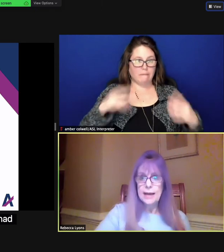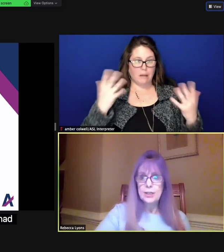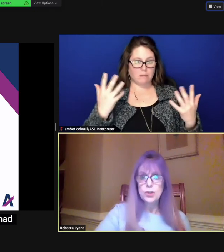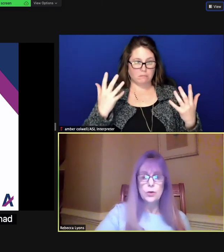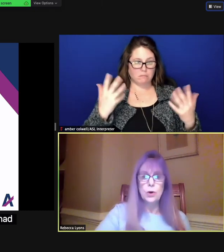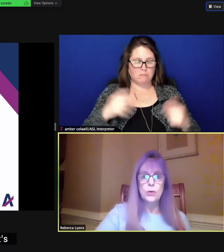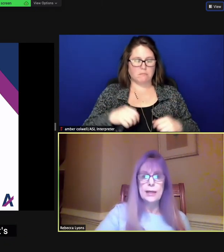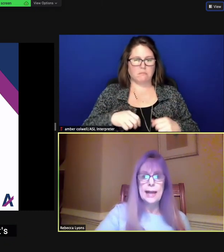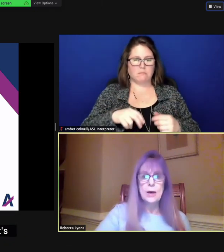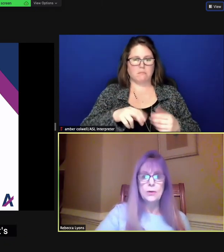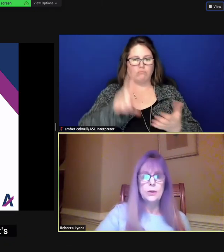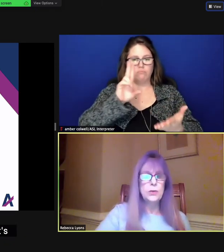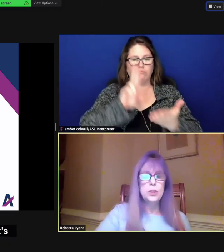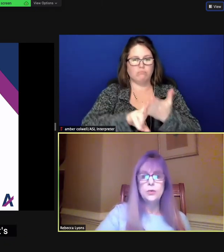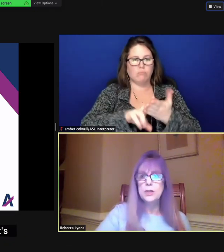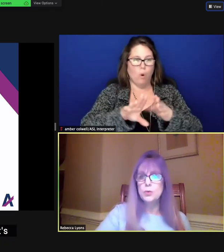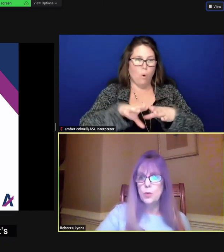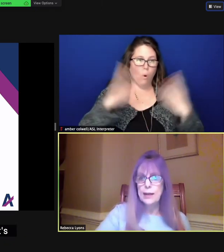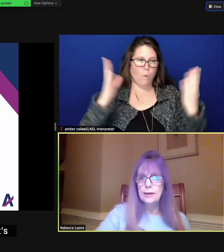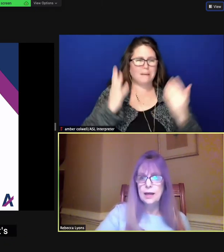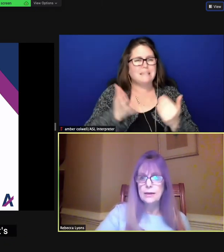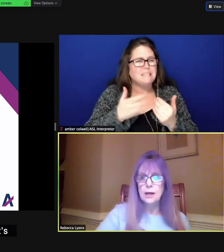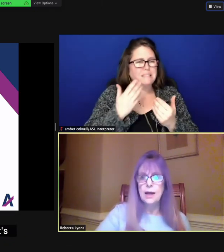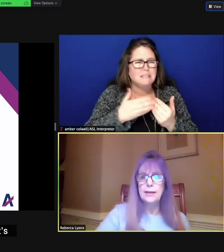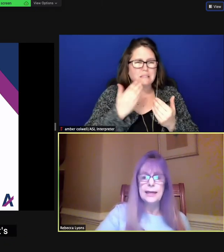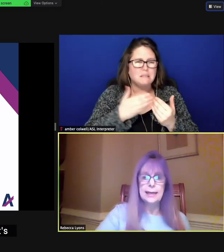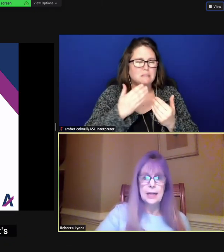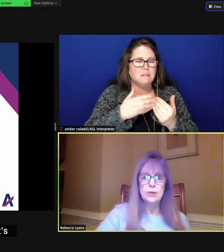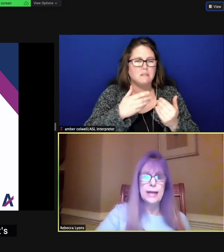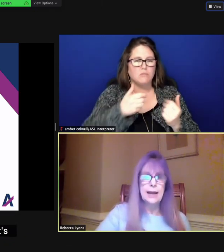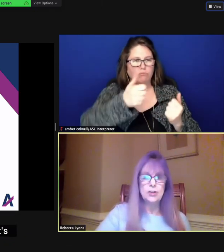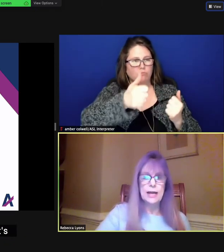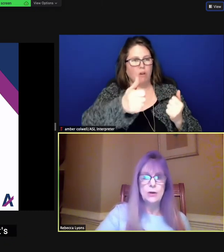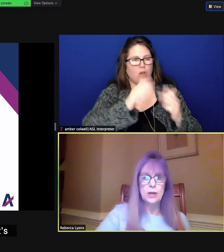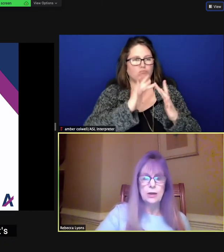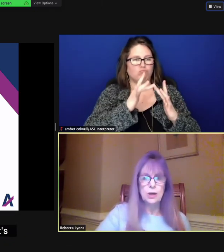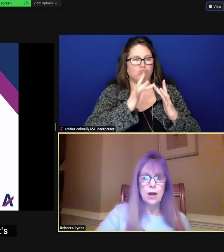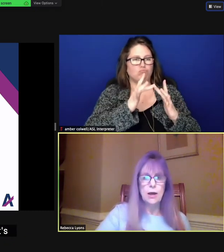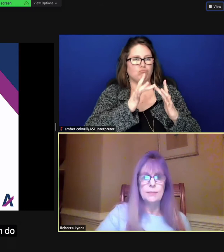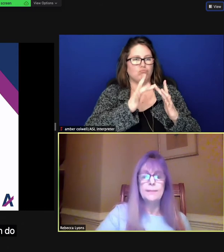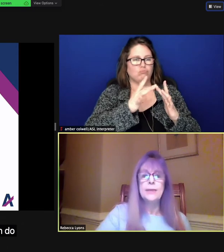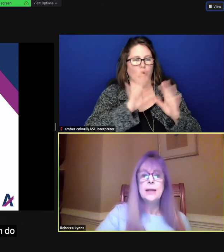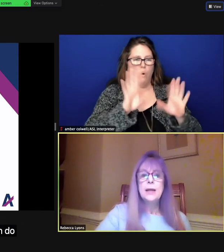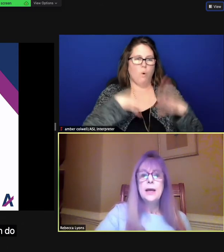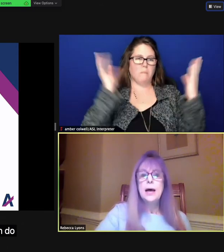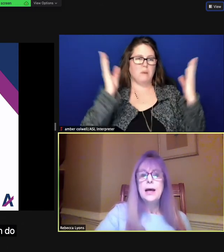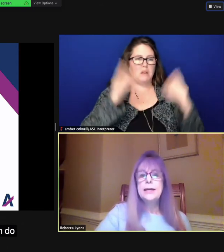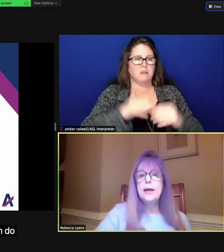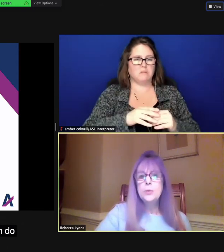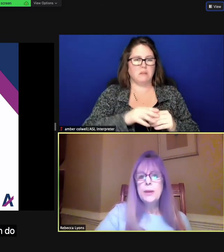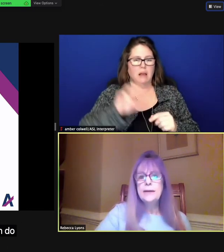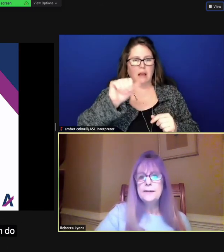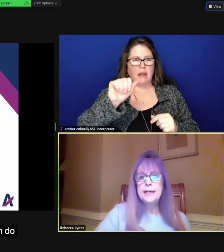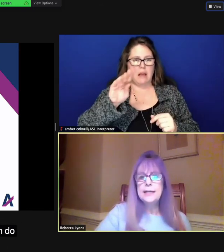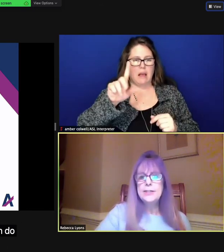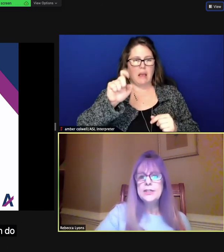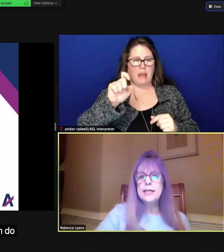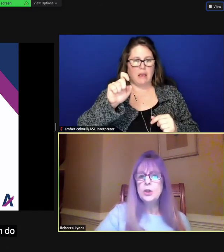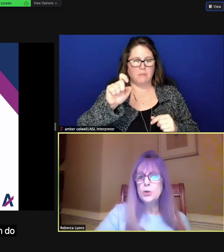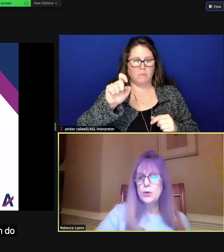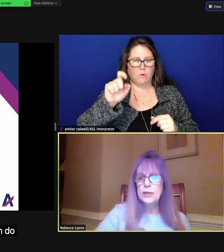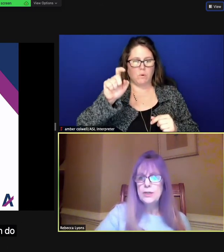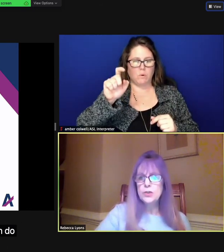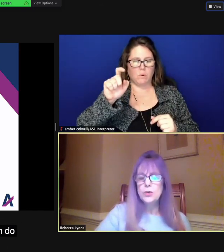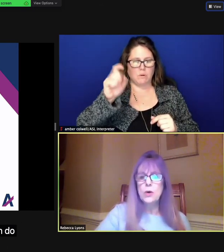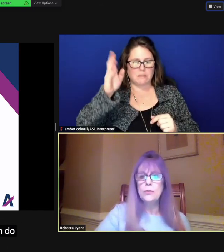to manage your own account. You can do it directly online at ABLE-now.com. Another benefit is that